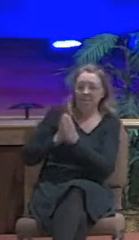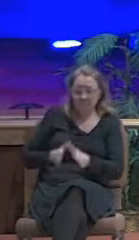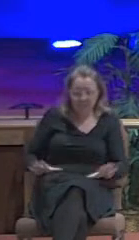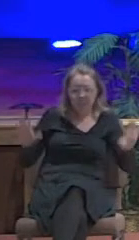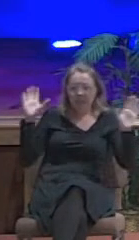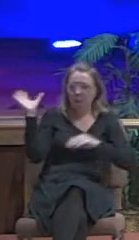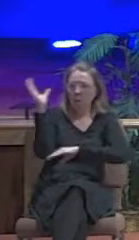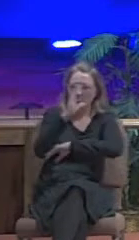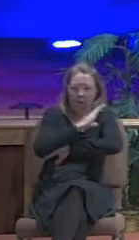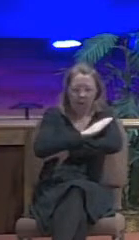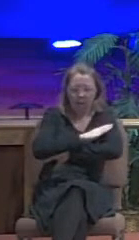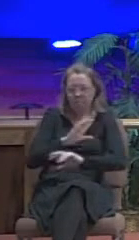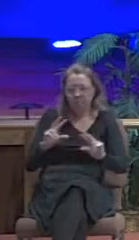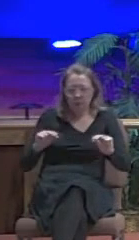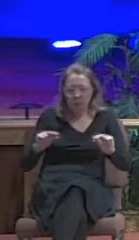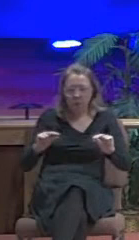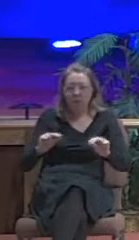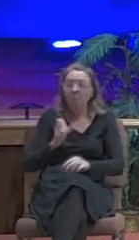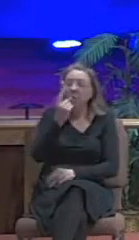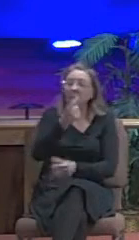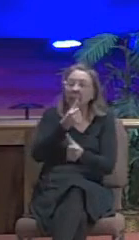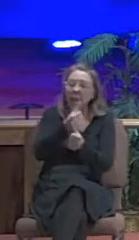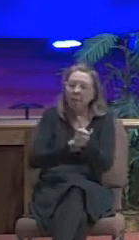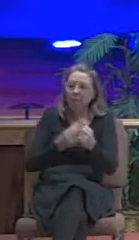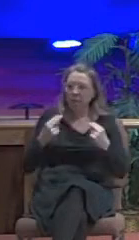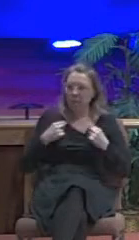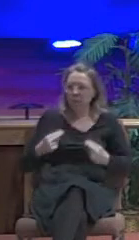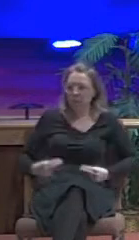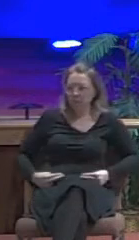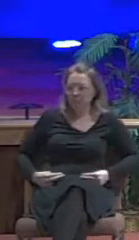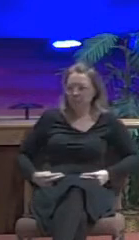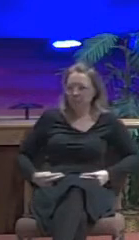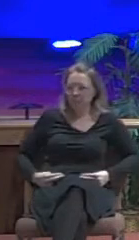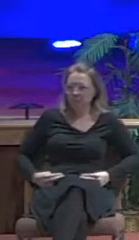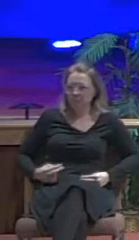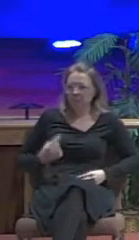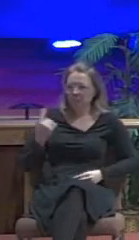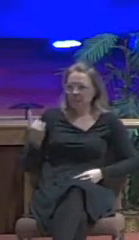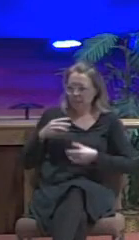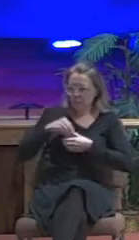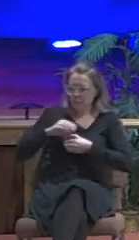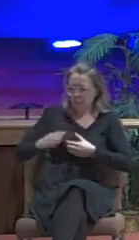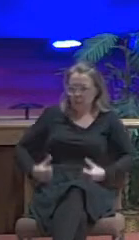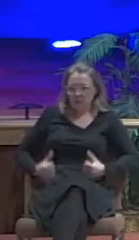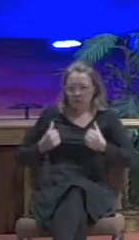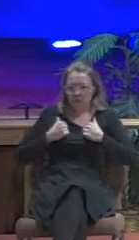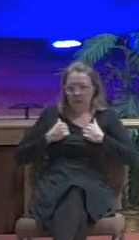with. Every human being has someone in our life that God's called us to submit to.